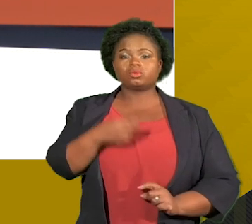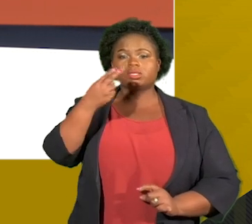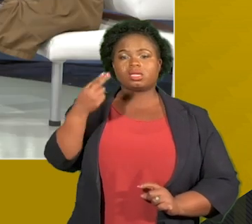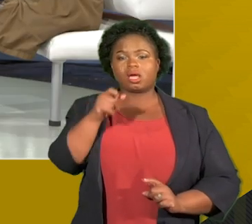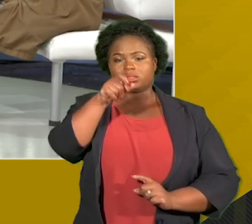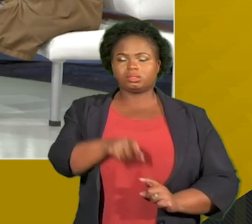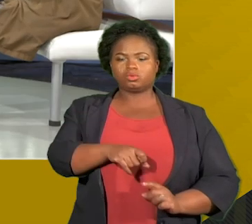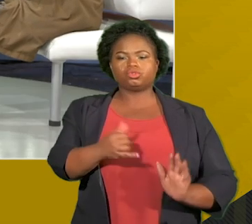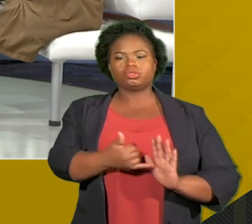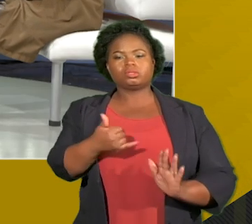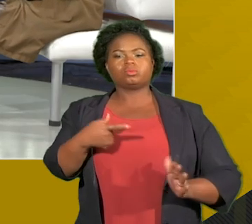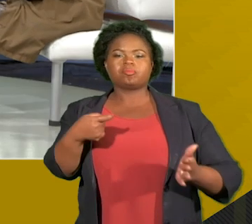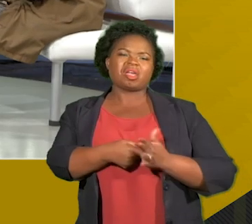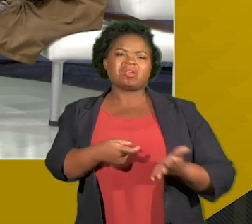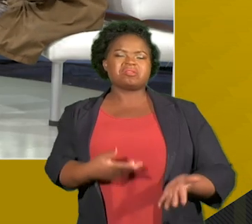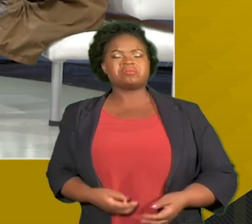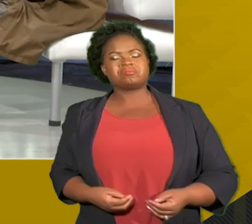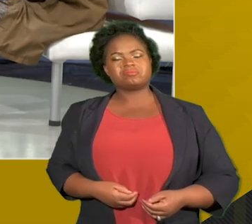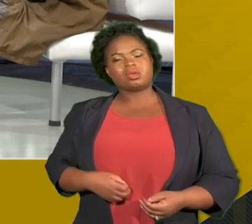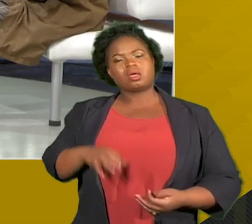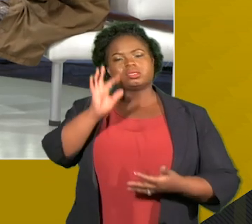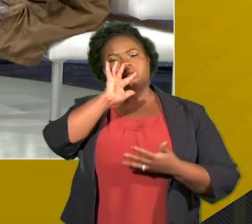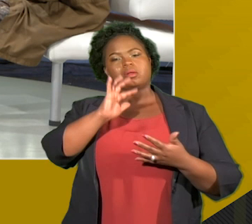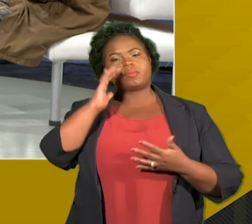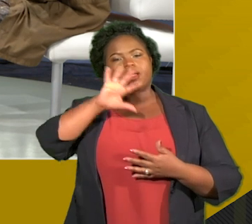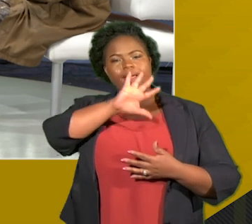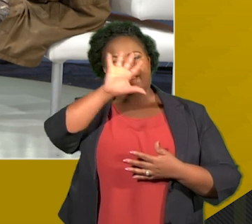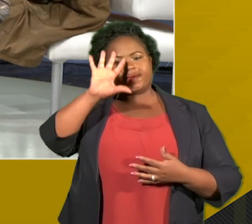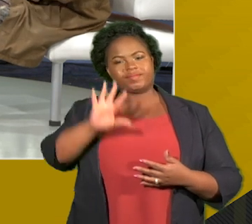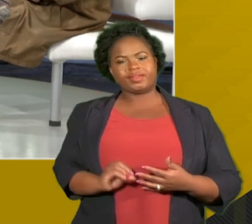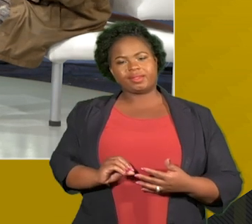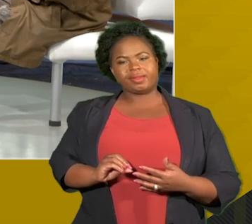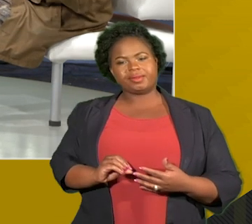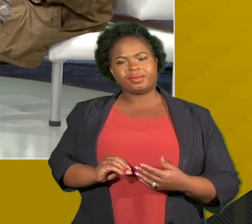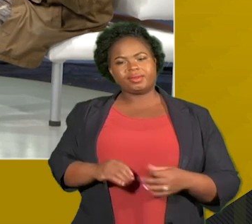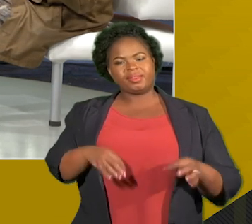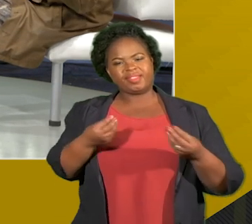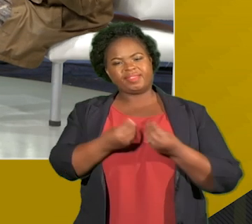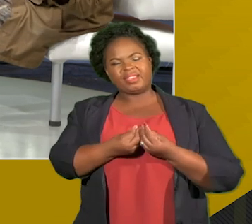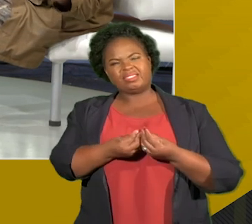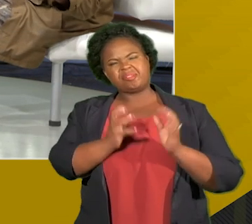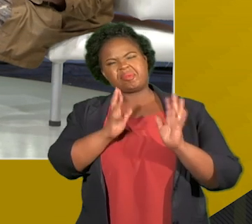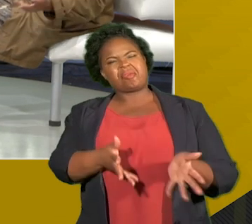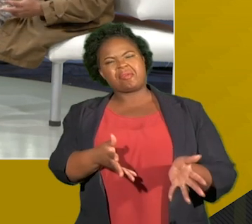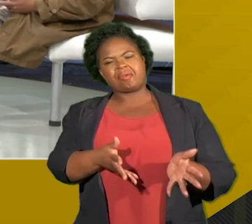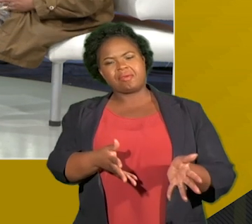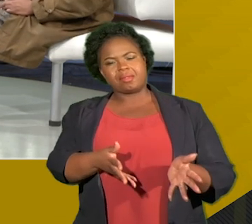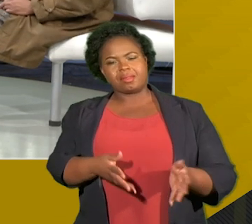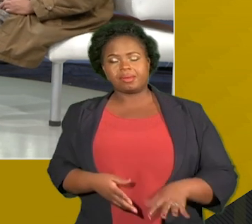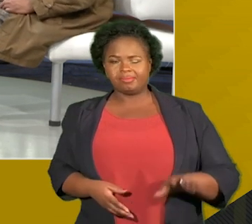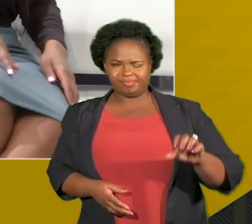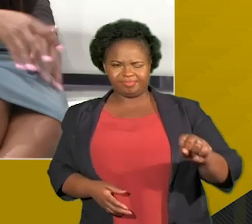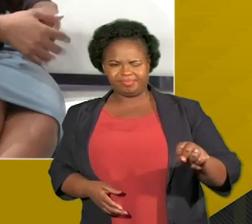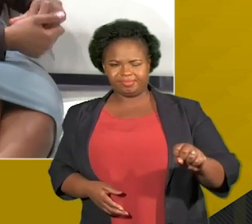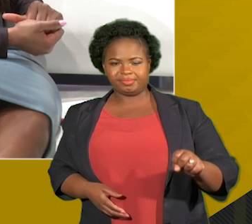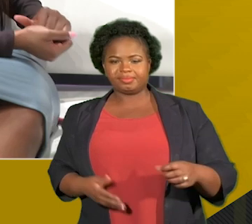buying some African, you know, a Nutria Street vegetable piece of art Can I hold you right there, Ayanda? We're gonna